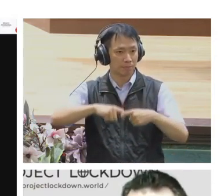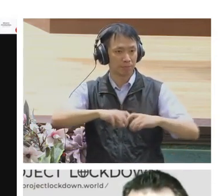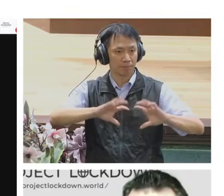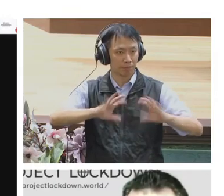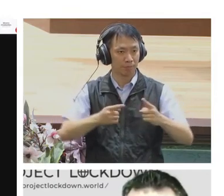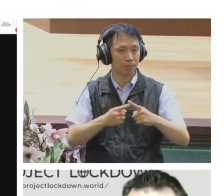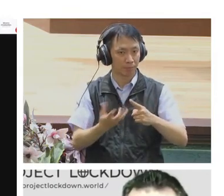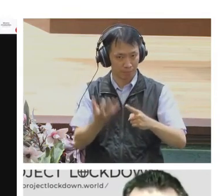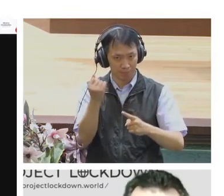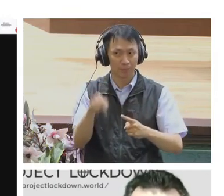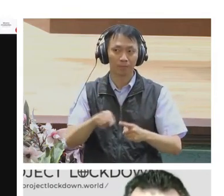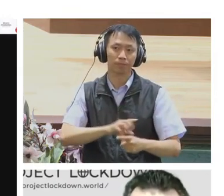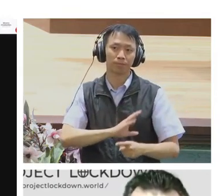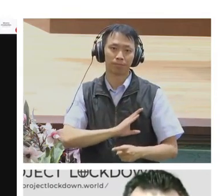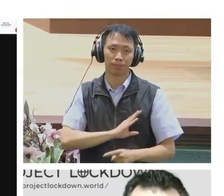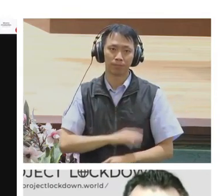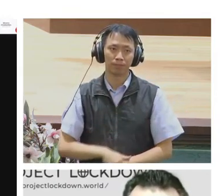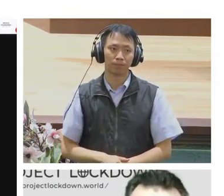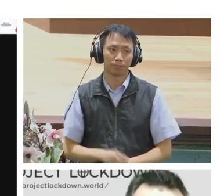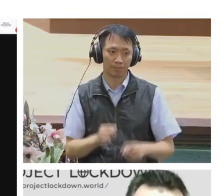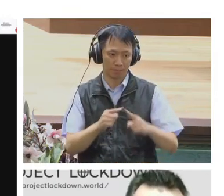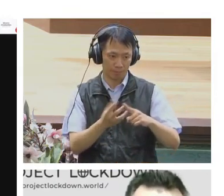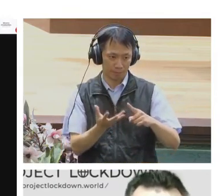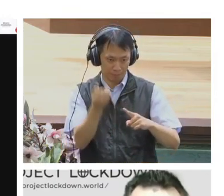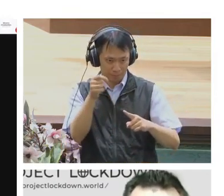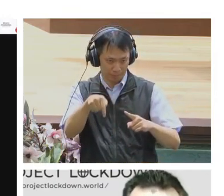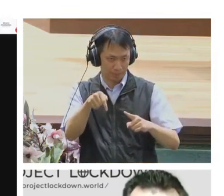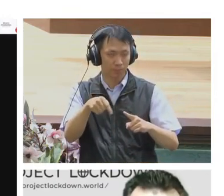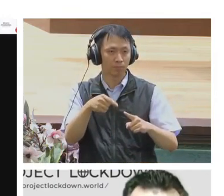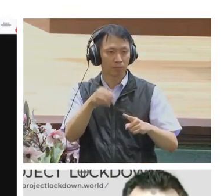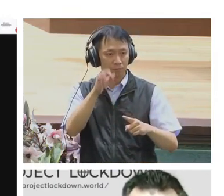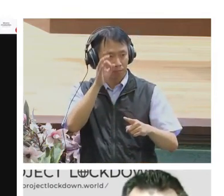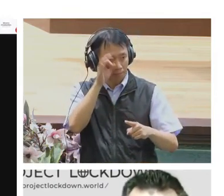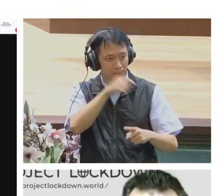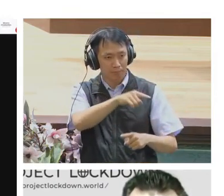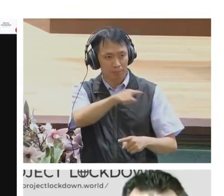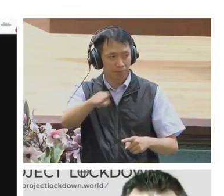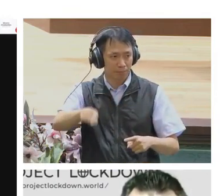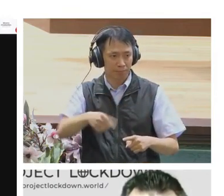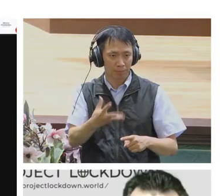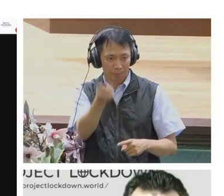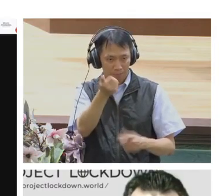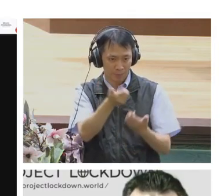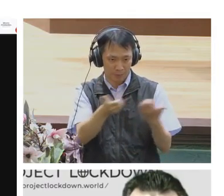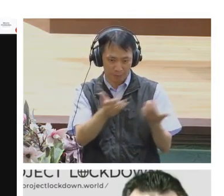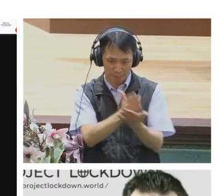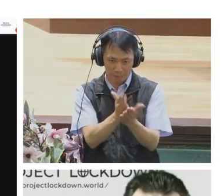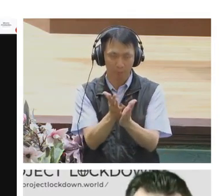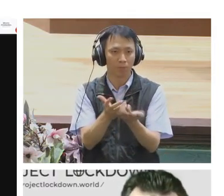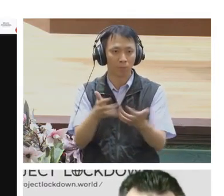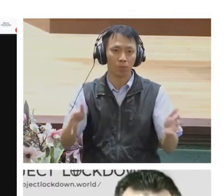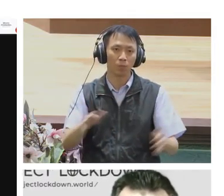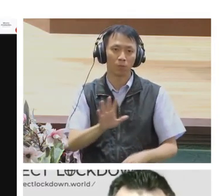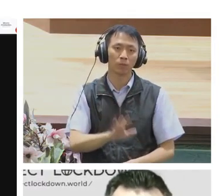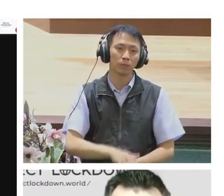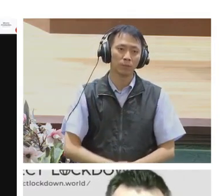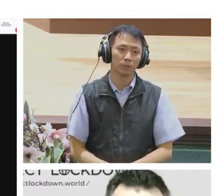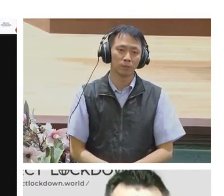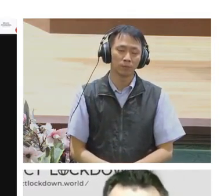objective perspective, there are a lot of different rights around the world, yes, and there's a lot of things that are going